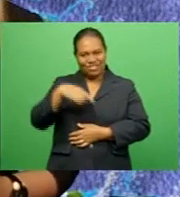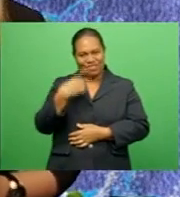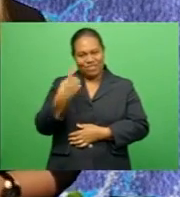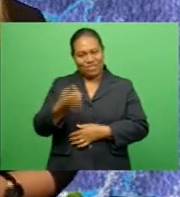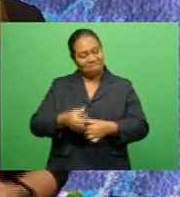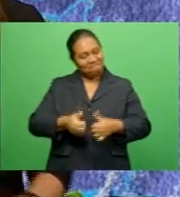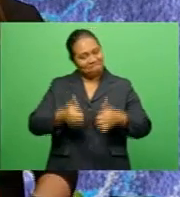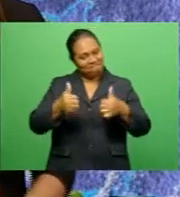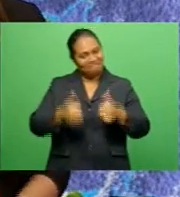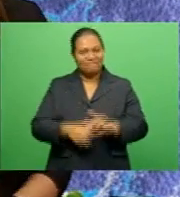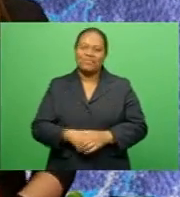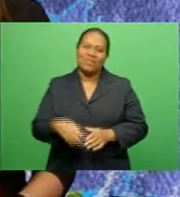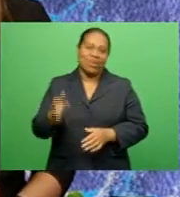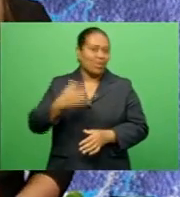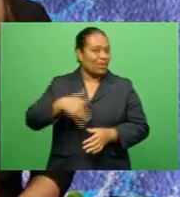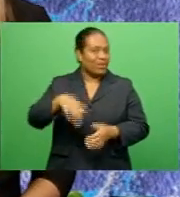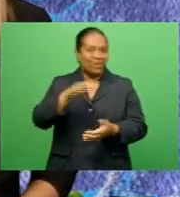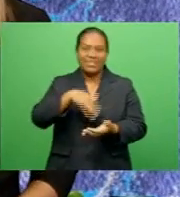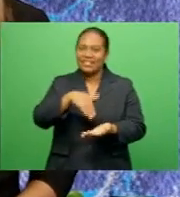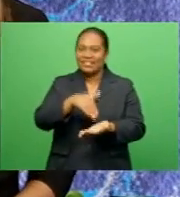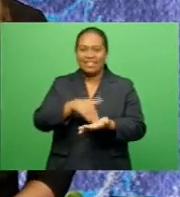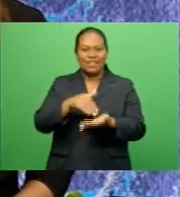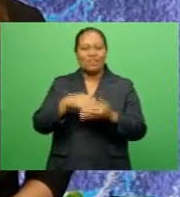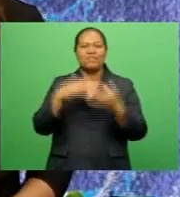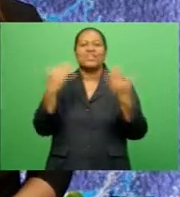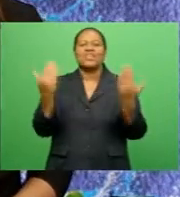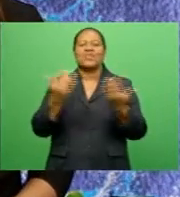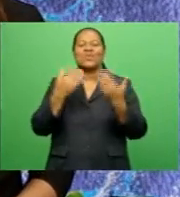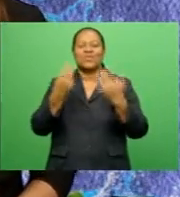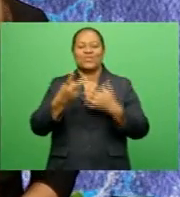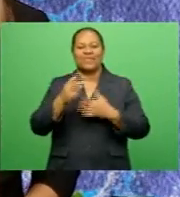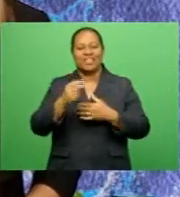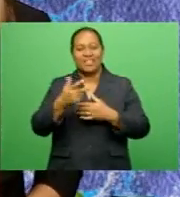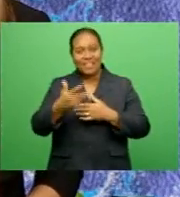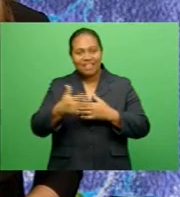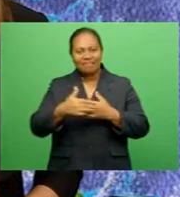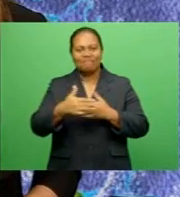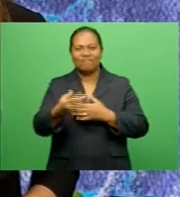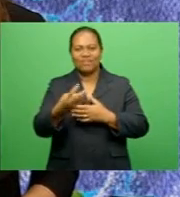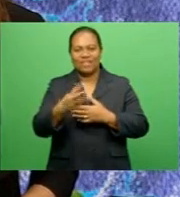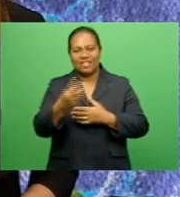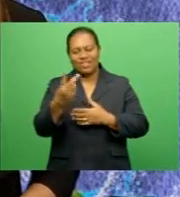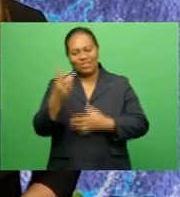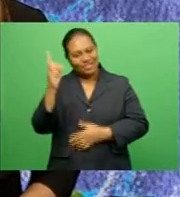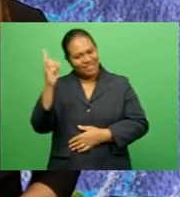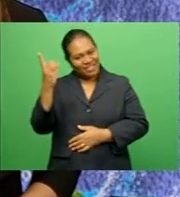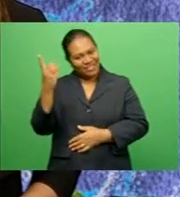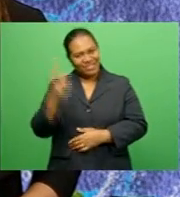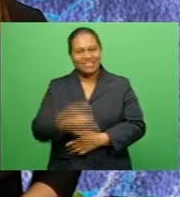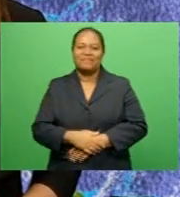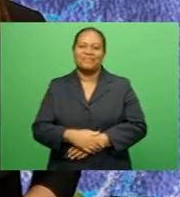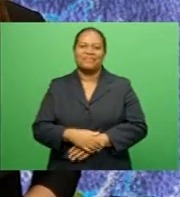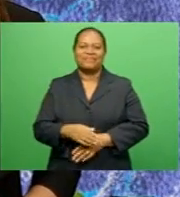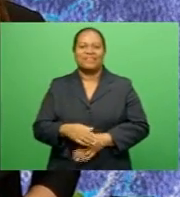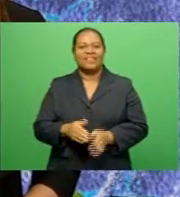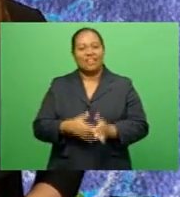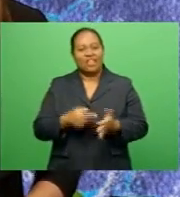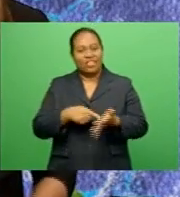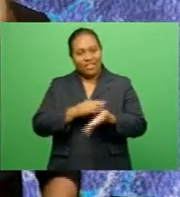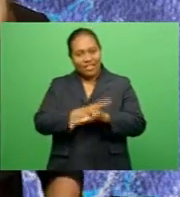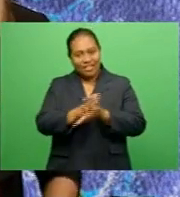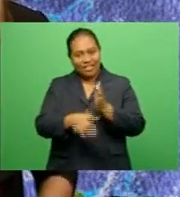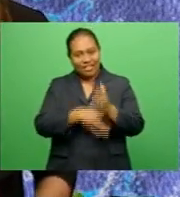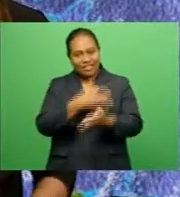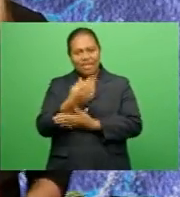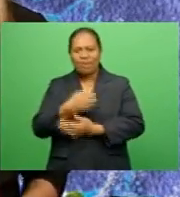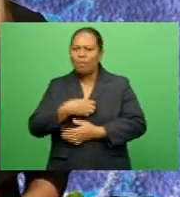good. Tomorrow's temps, all centers will be cool at 28 to 32 degrees. And looking further on to Thursday,